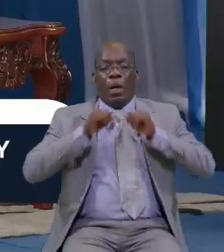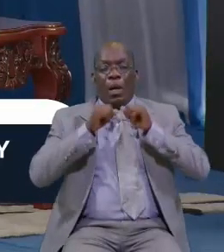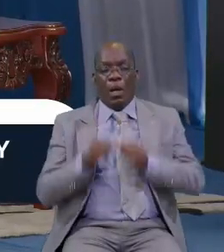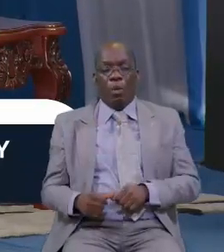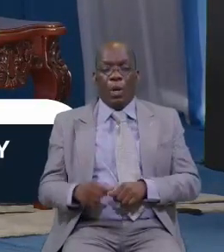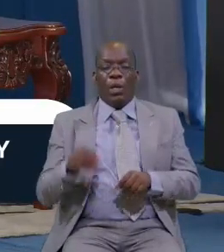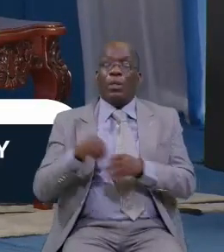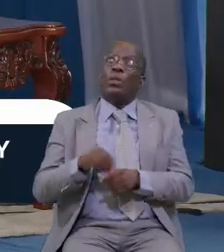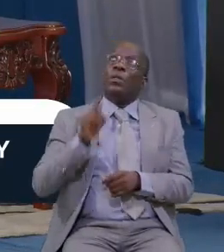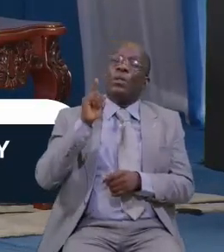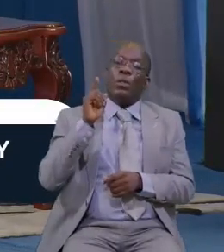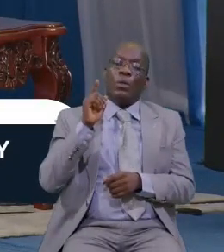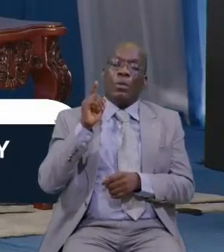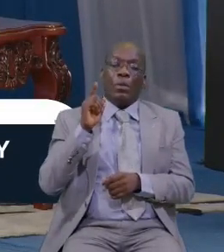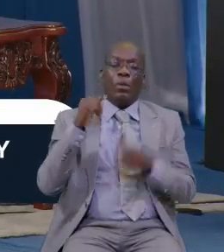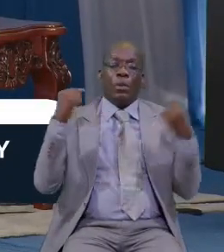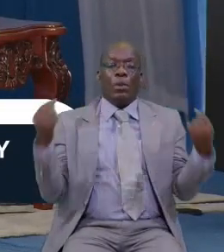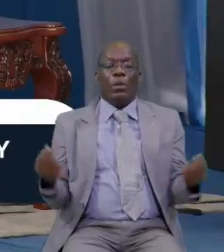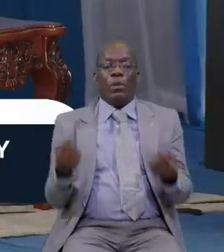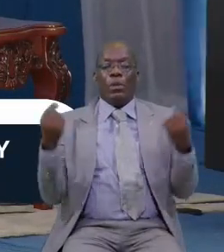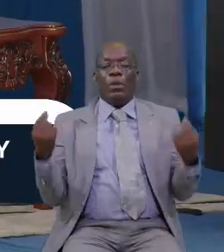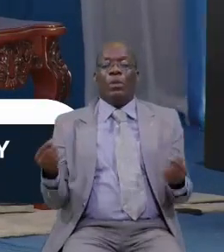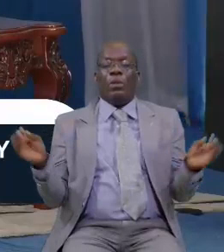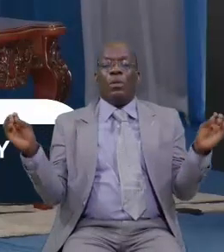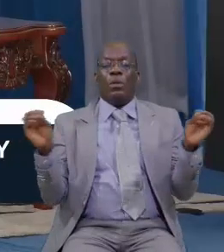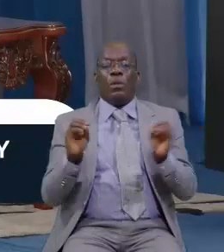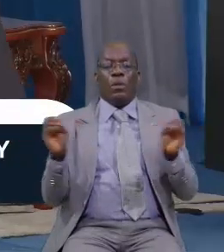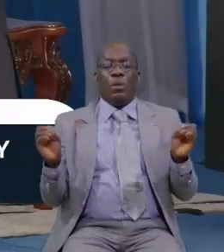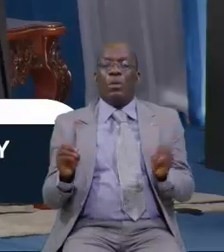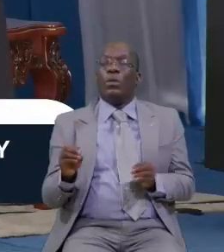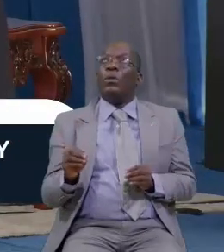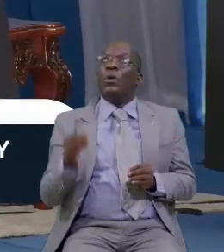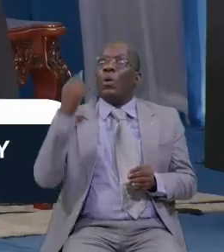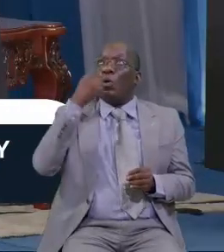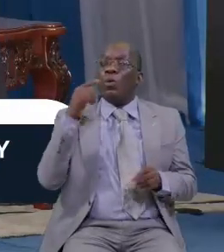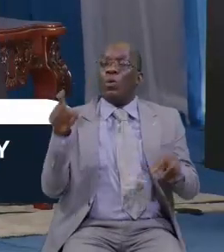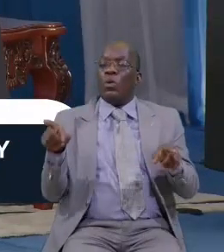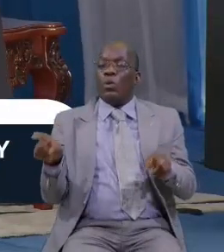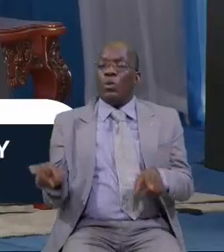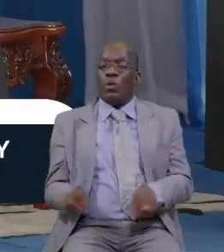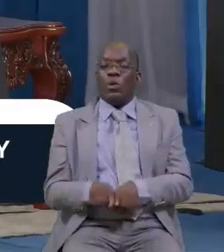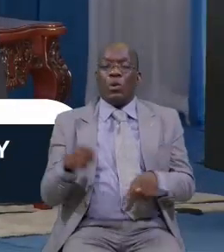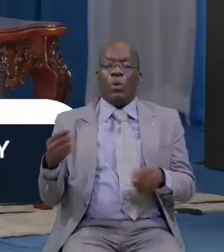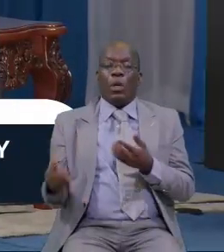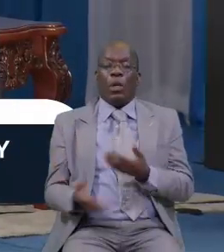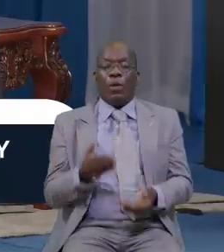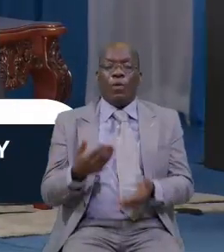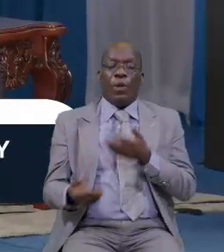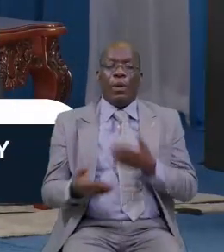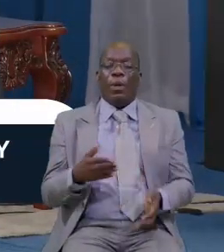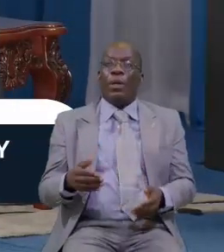him sinneth not. Whosoever abideth in